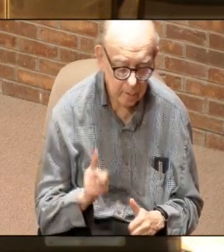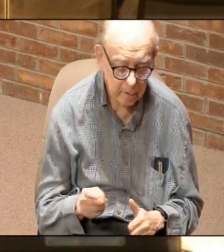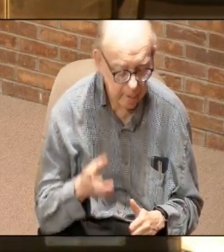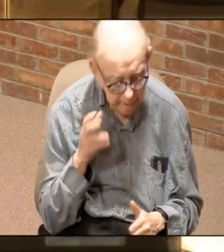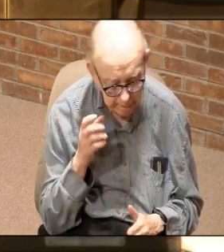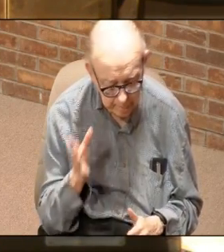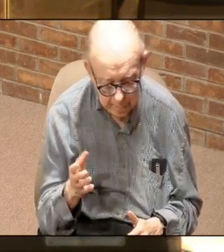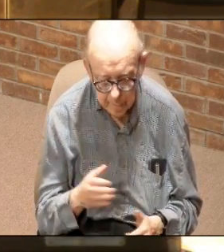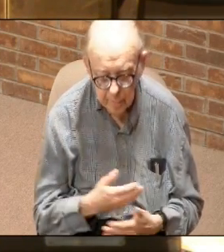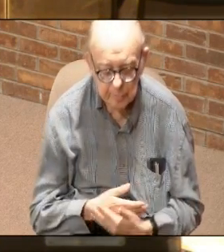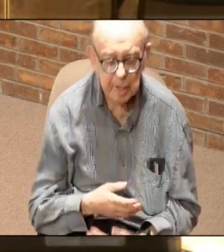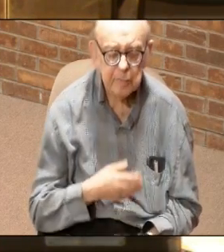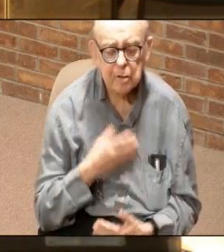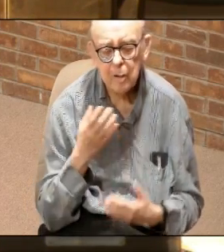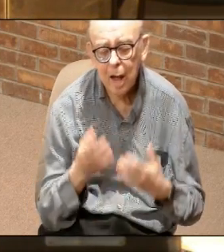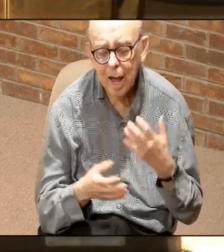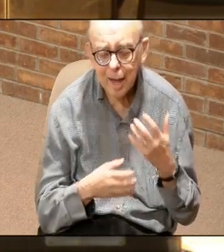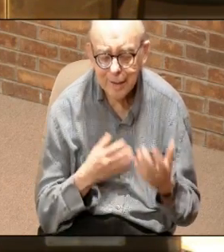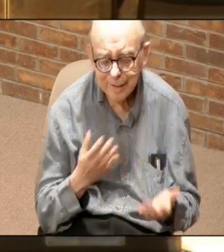him cry.